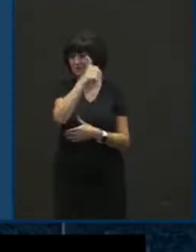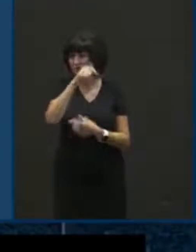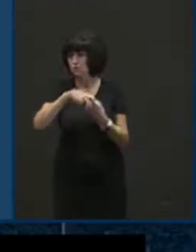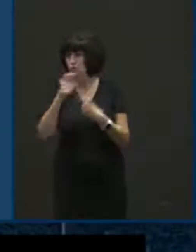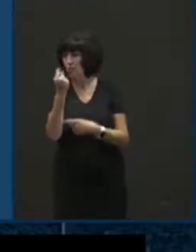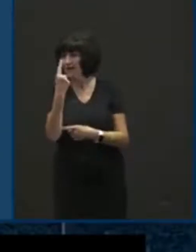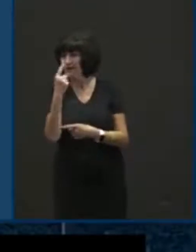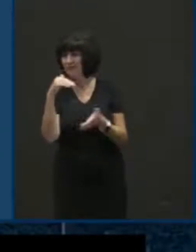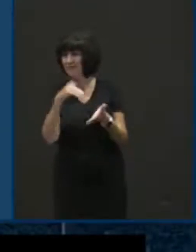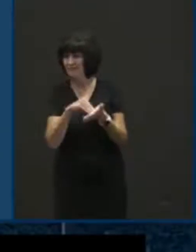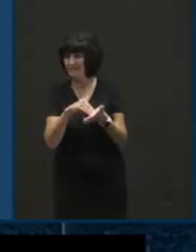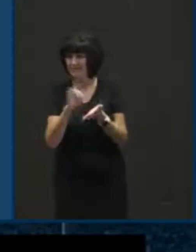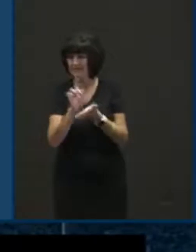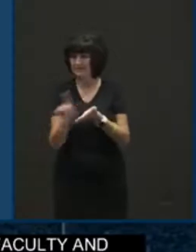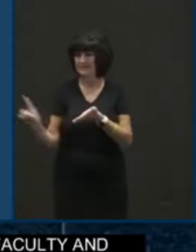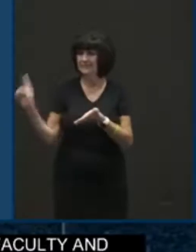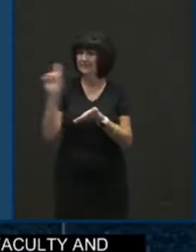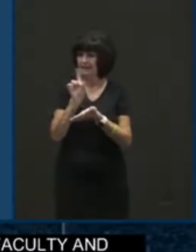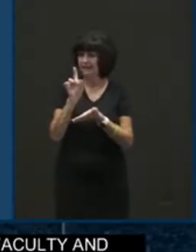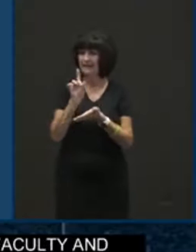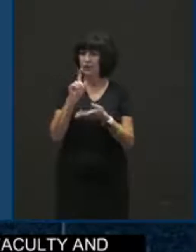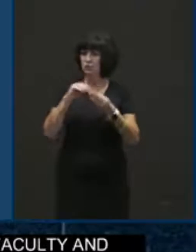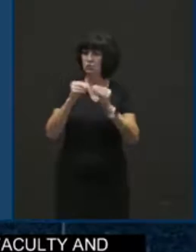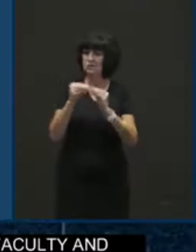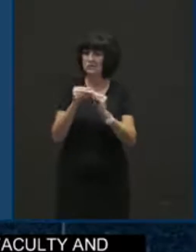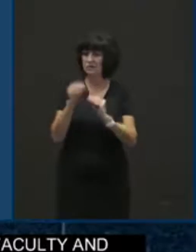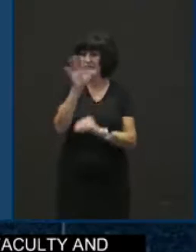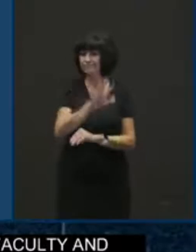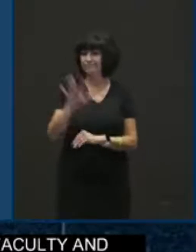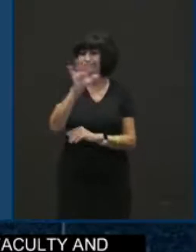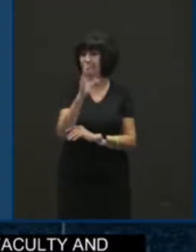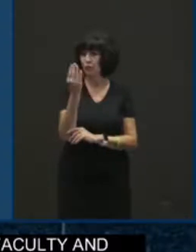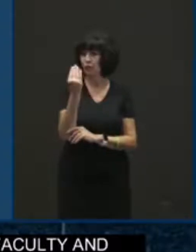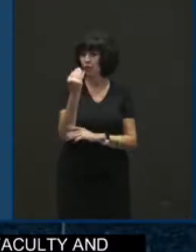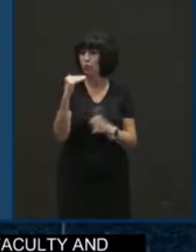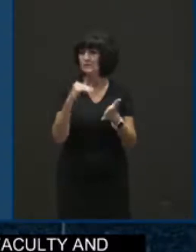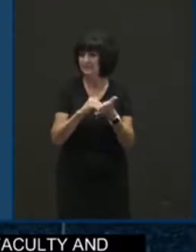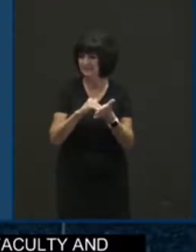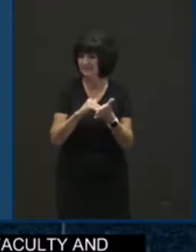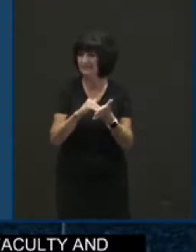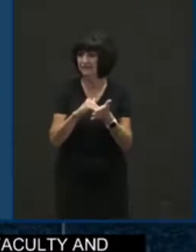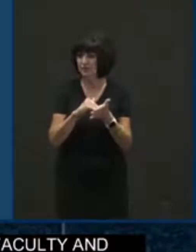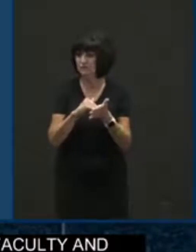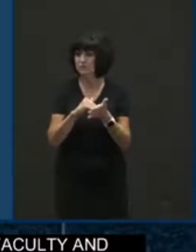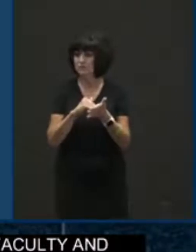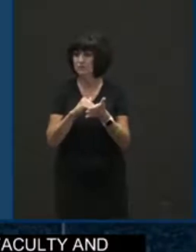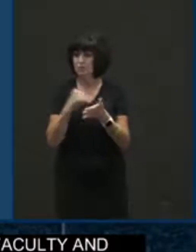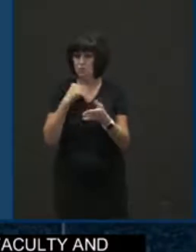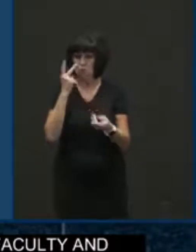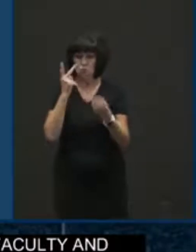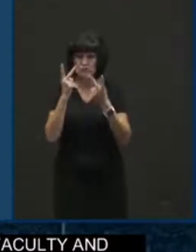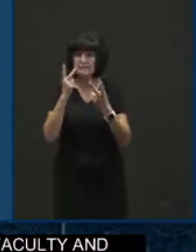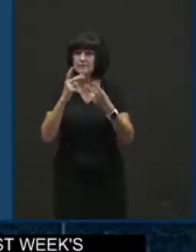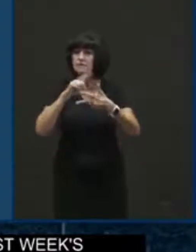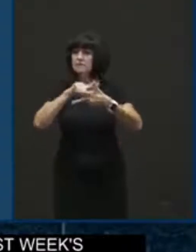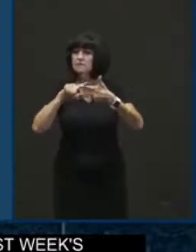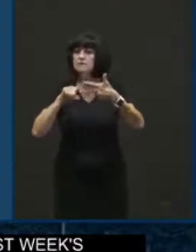11,000. Last week's preliminary numbers look closer to 14,000 between the curative sites, state service